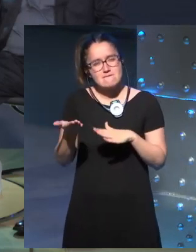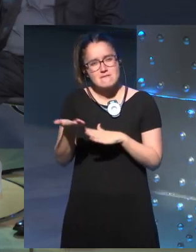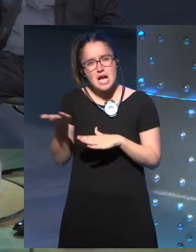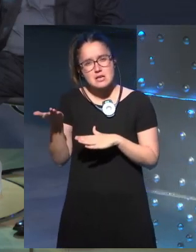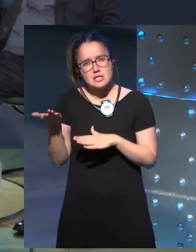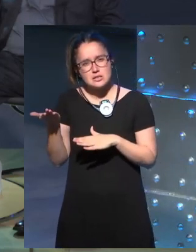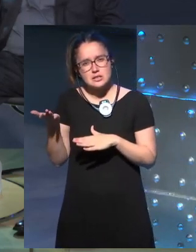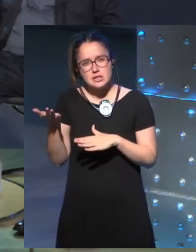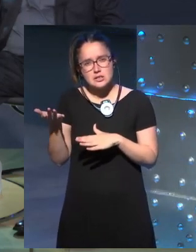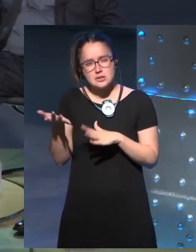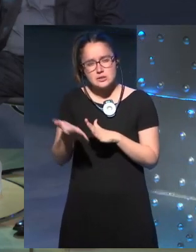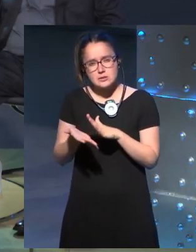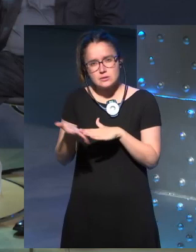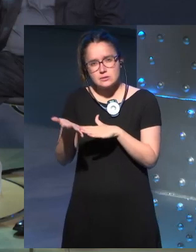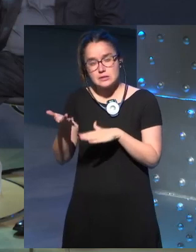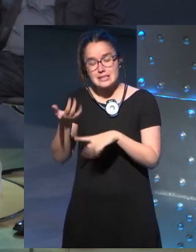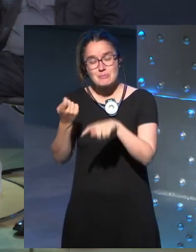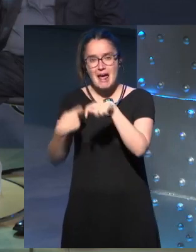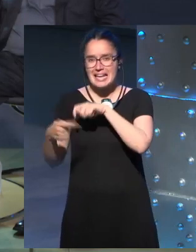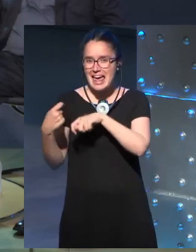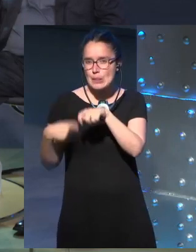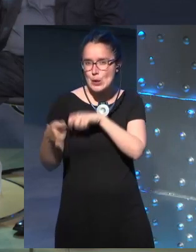is some kind of,